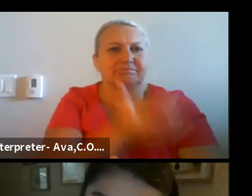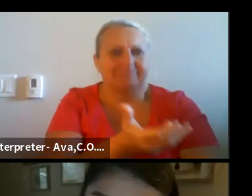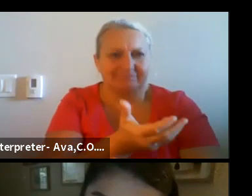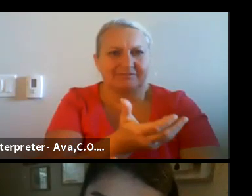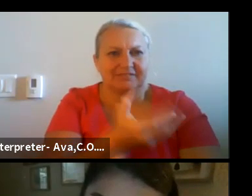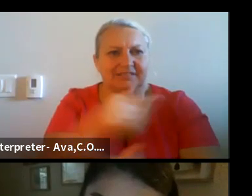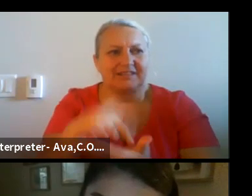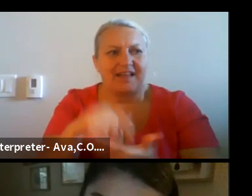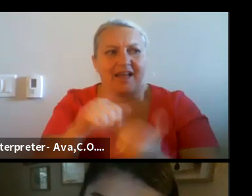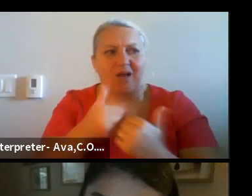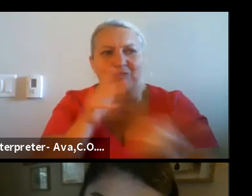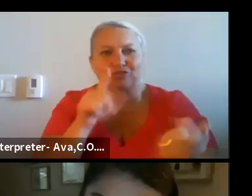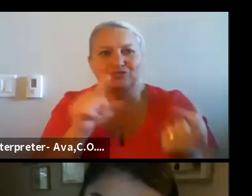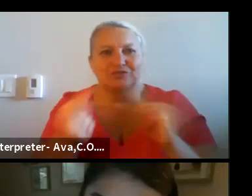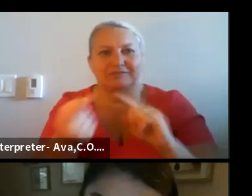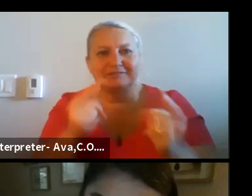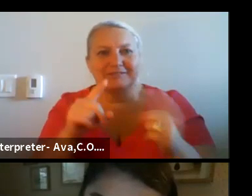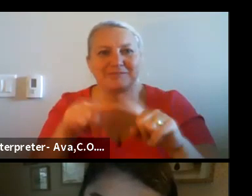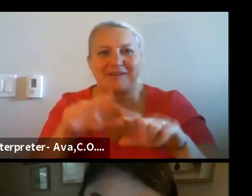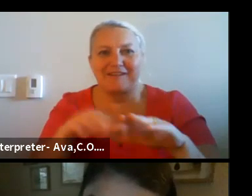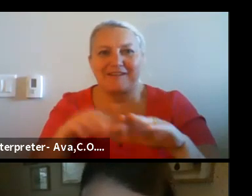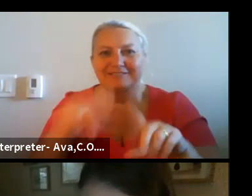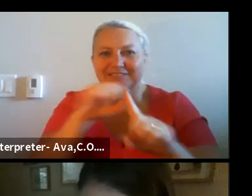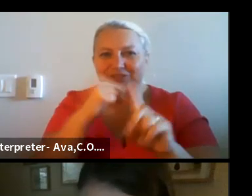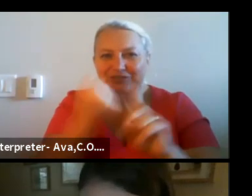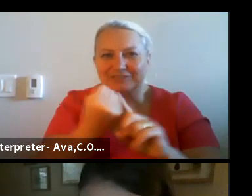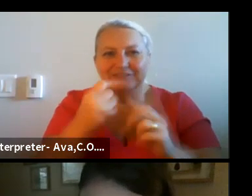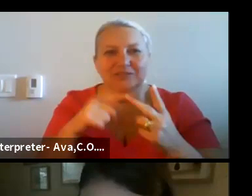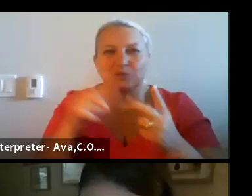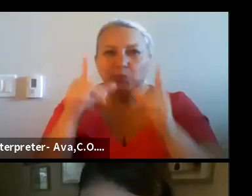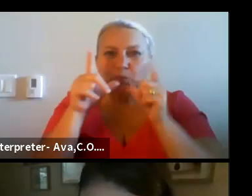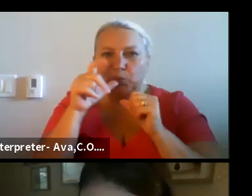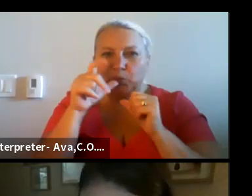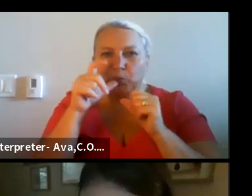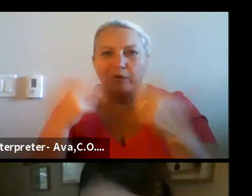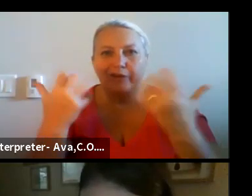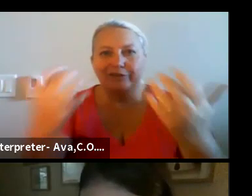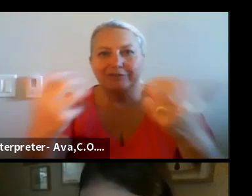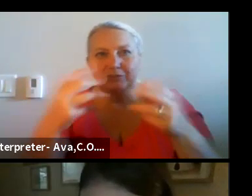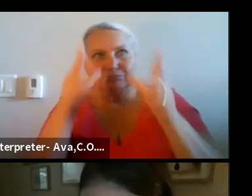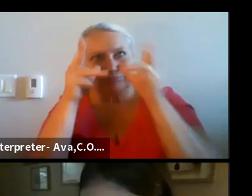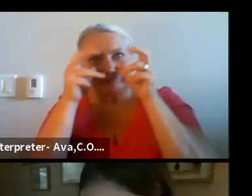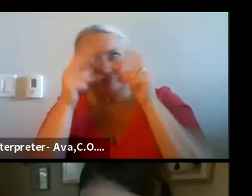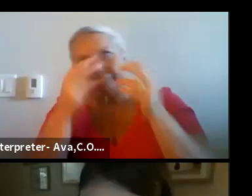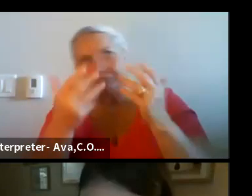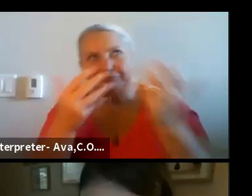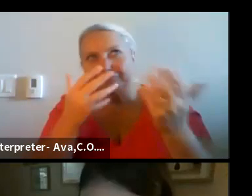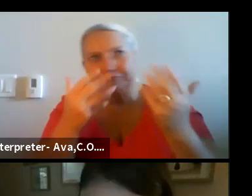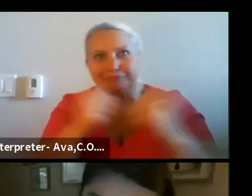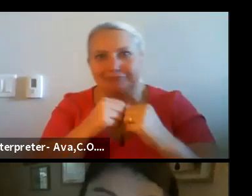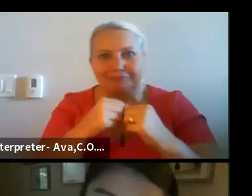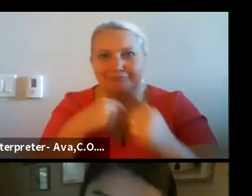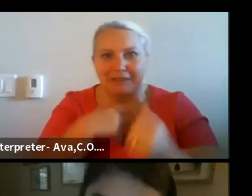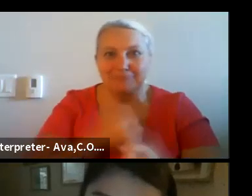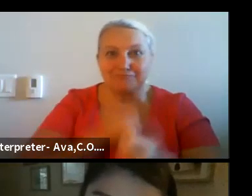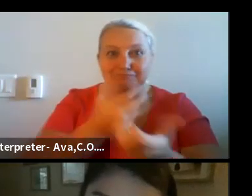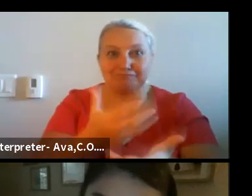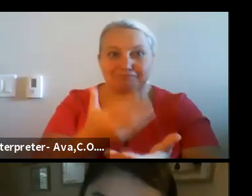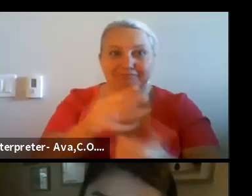in different contexts, depending on who was receiving it. So. Mm-hmm. Okay.